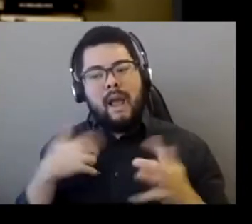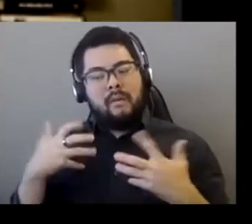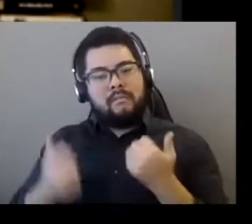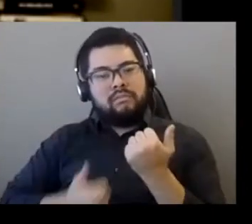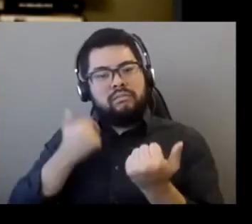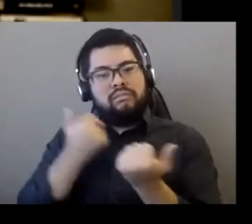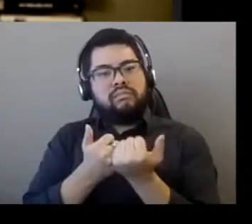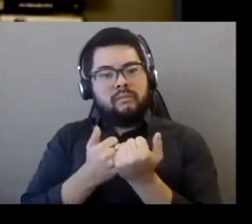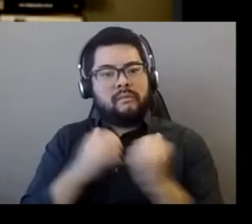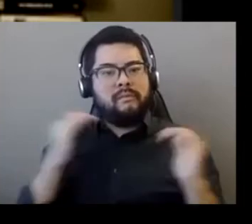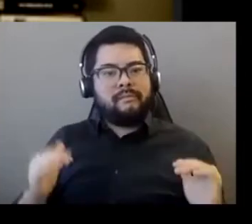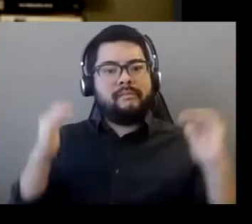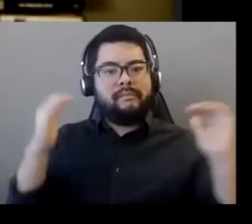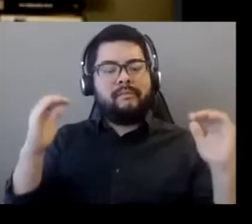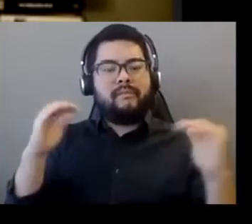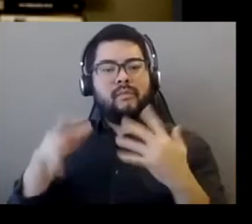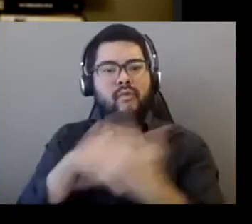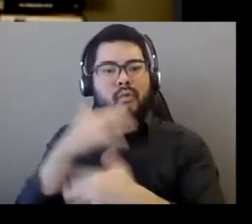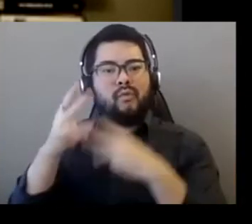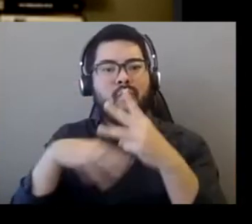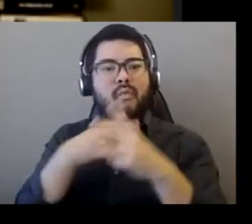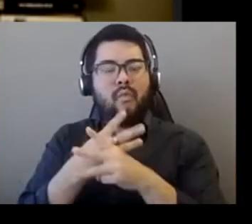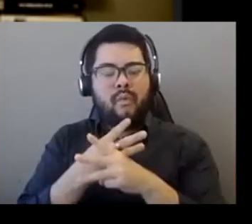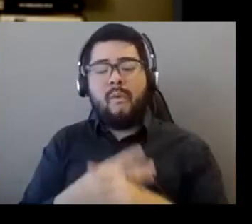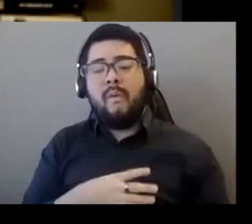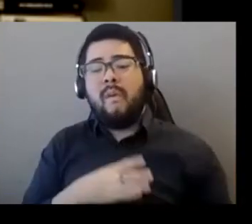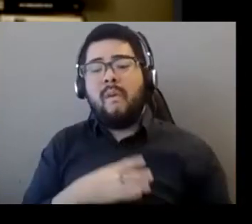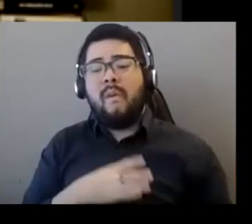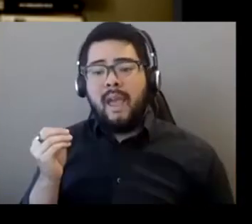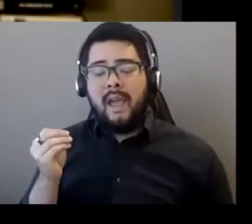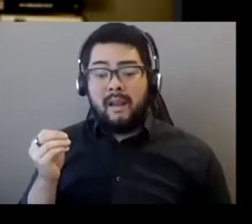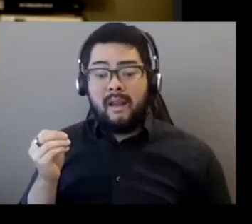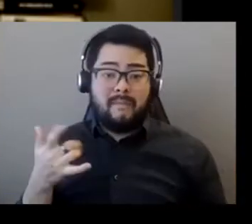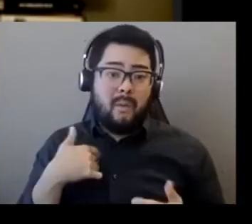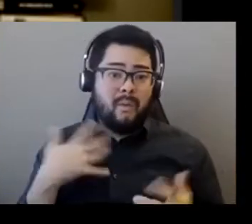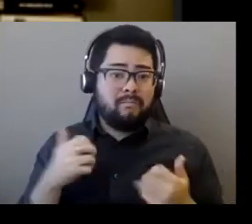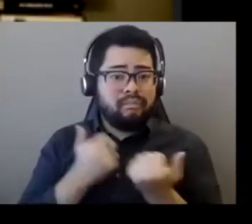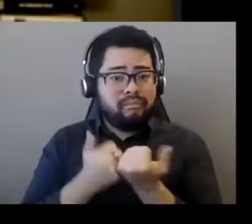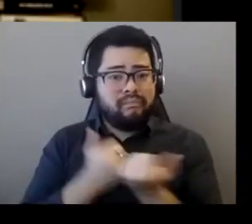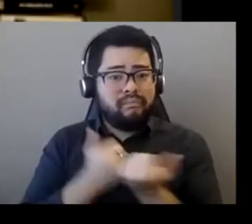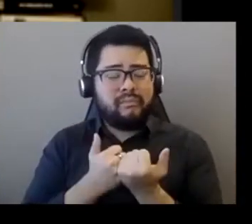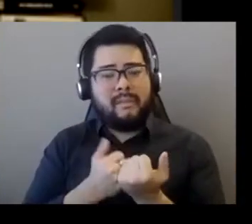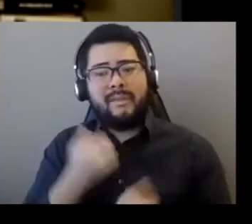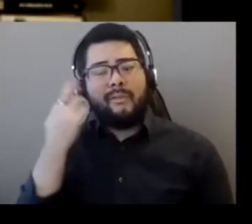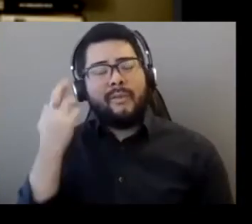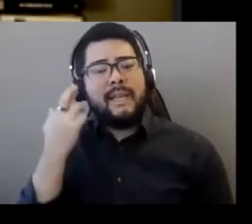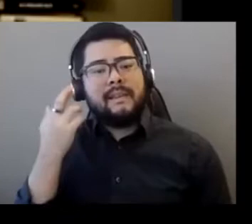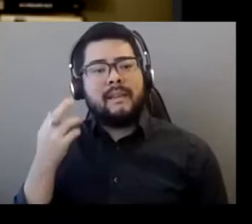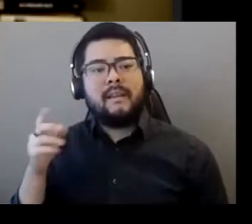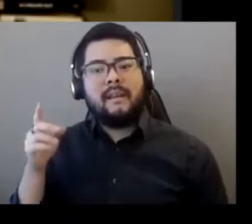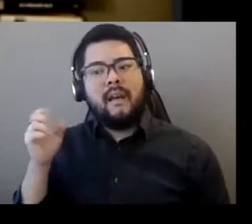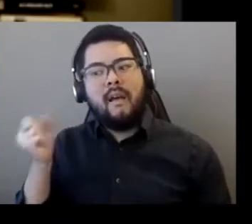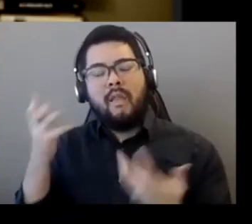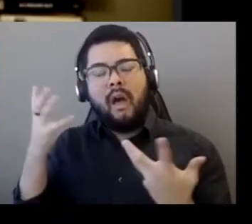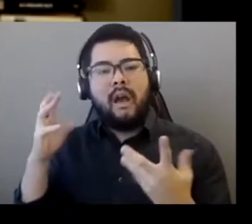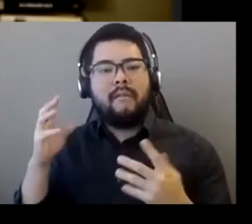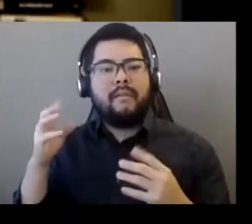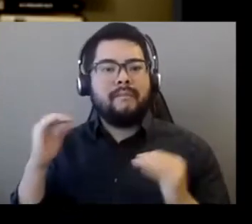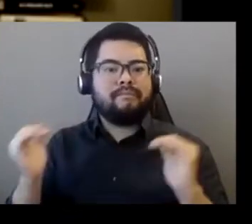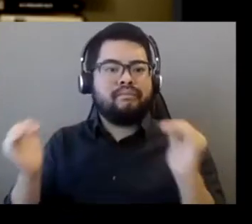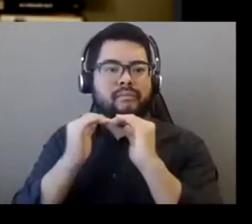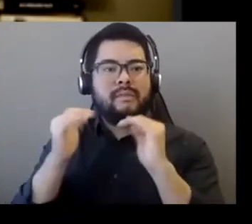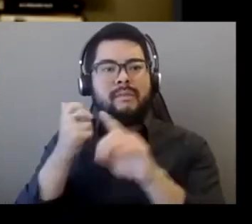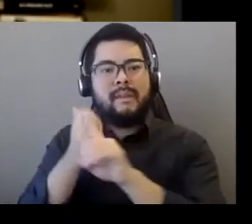do research as a militant. And they built institutions, which we don't know about because they are rooted in political movements like the Jyoti